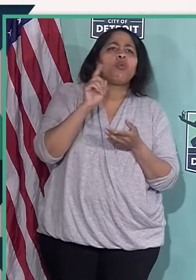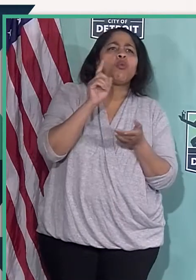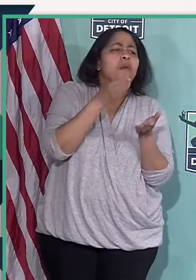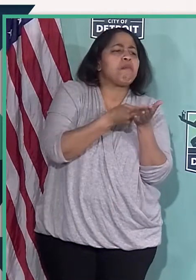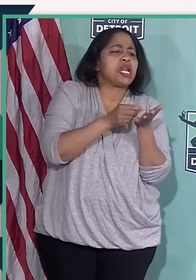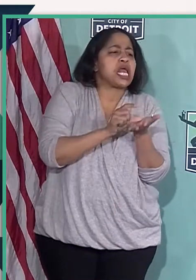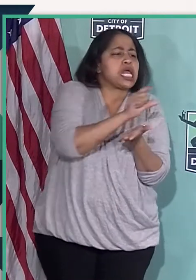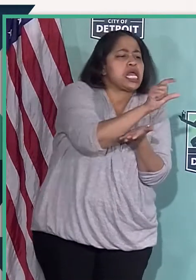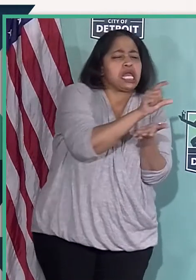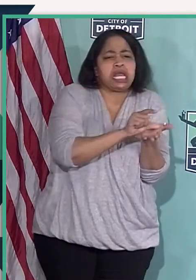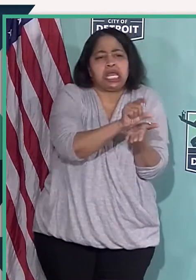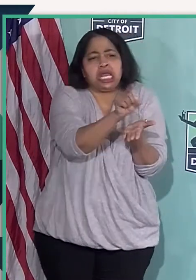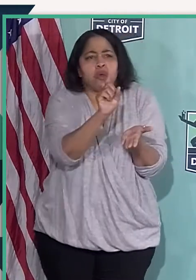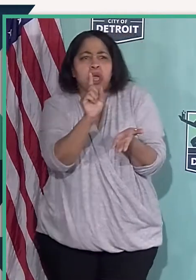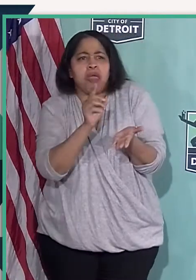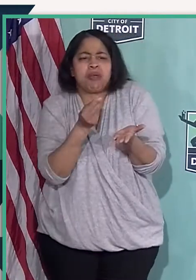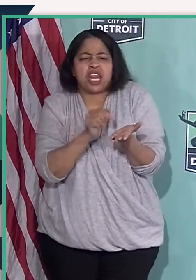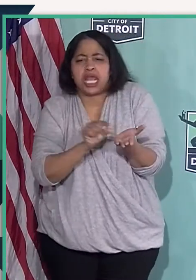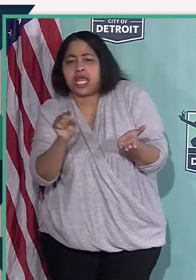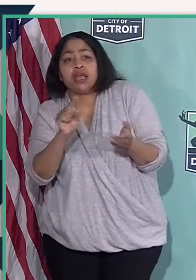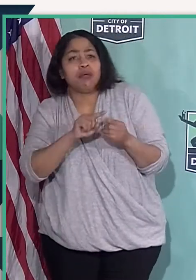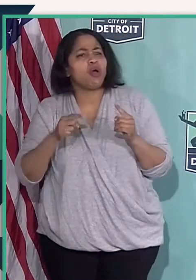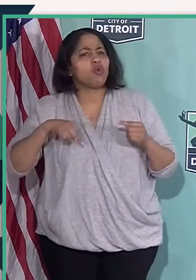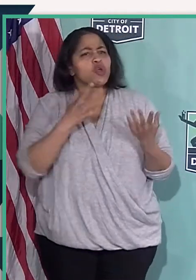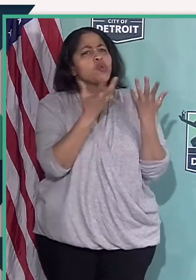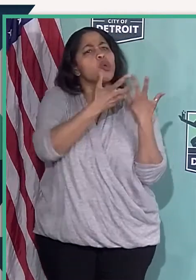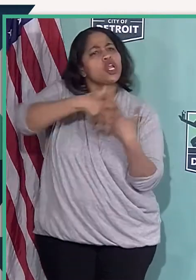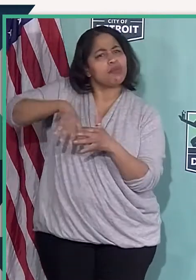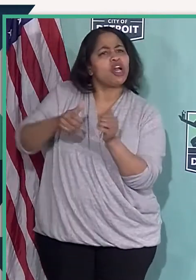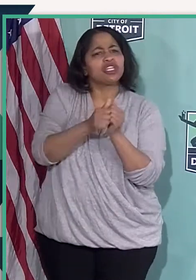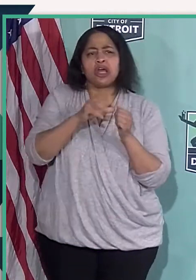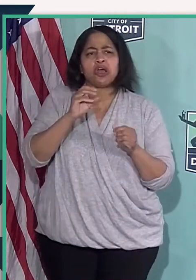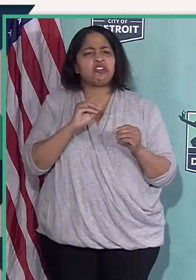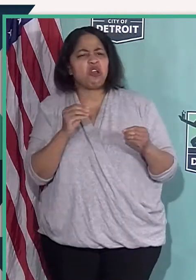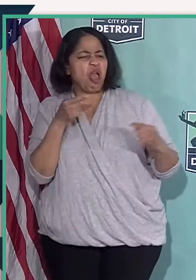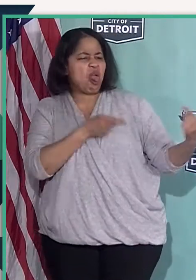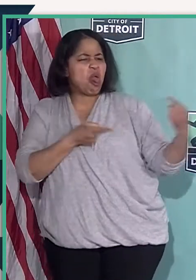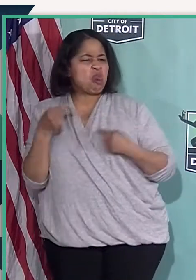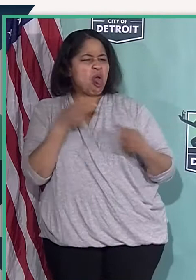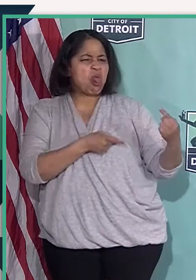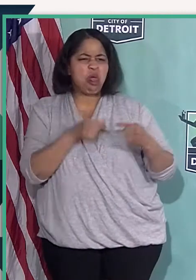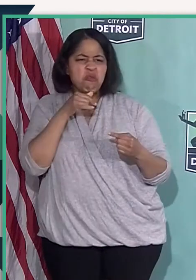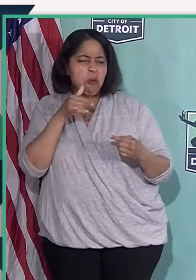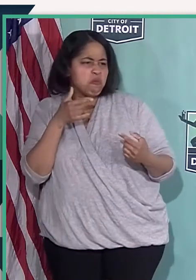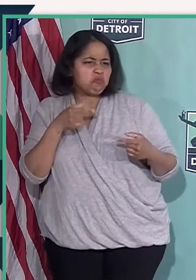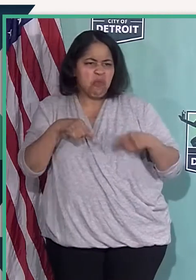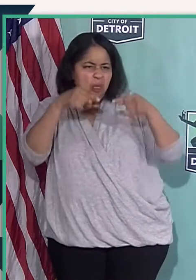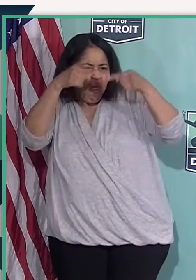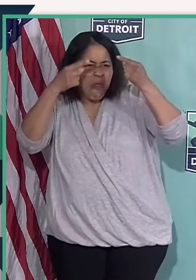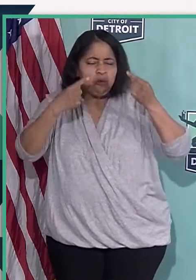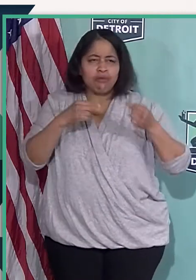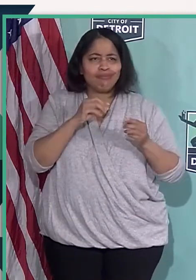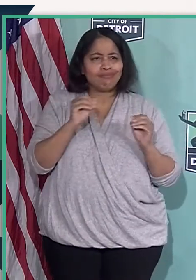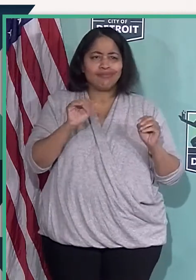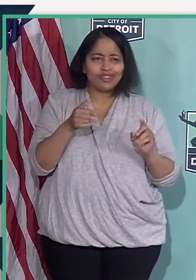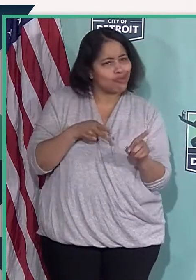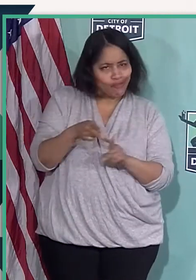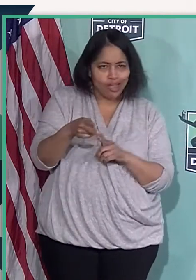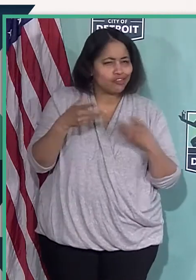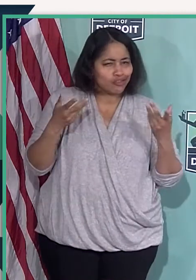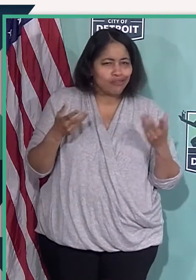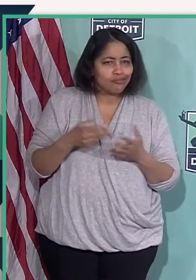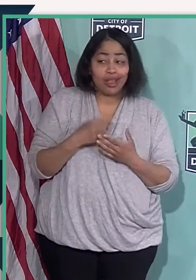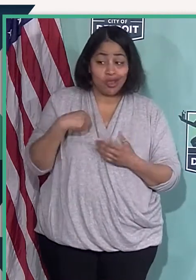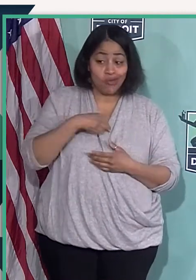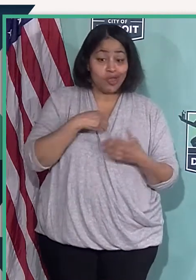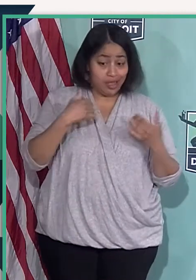and we worked them all out together. No name-calling, no histrionics, just professionalism.